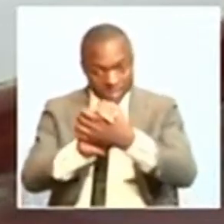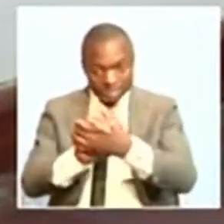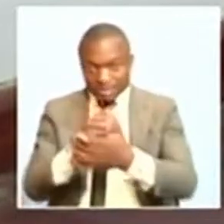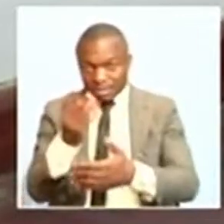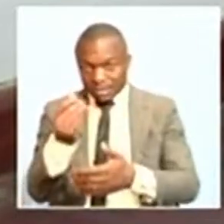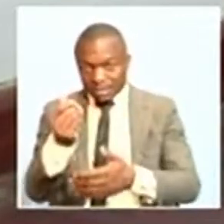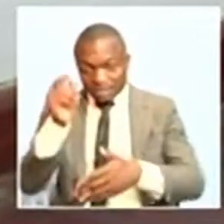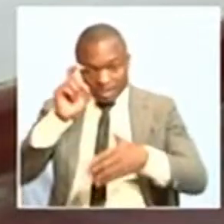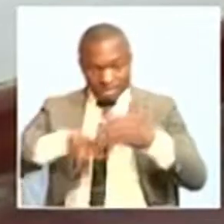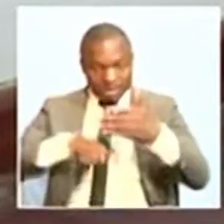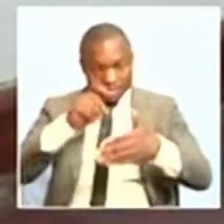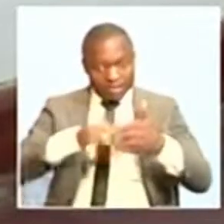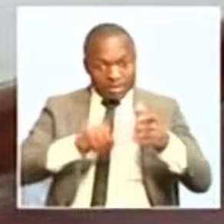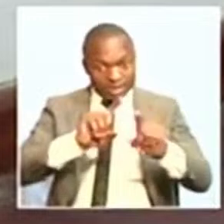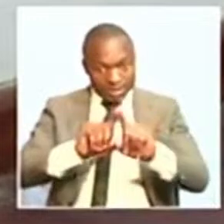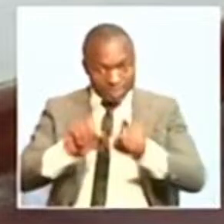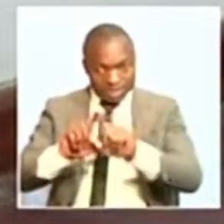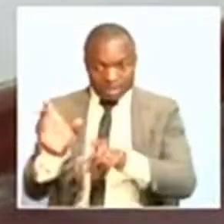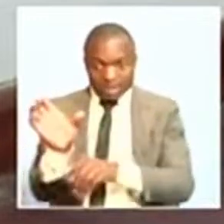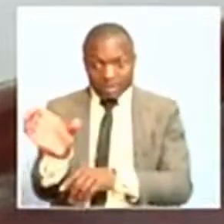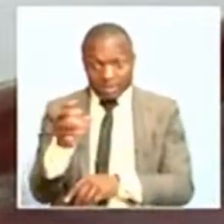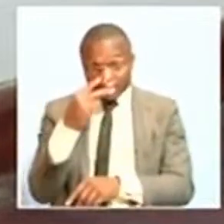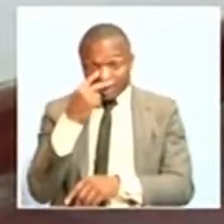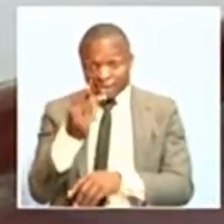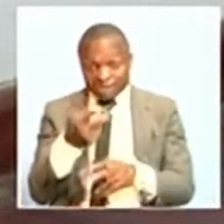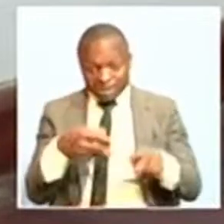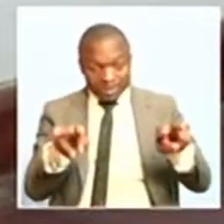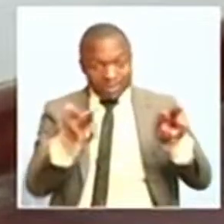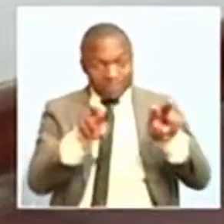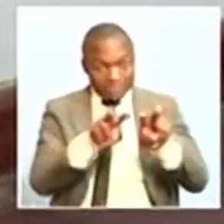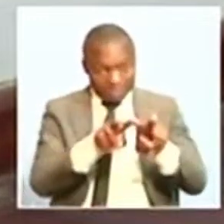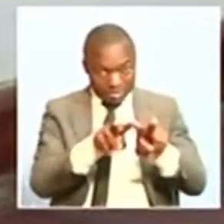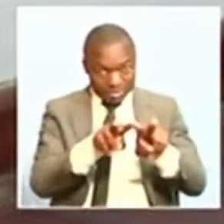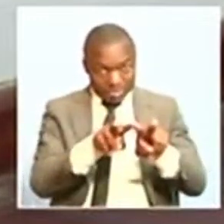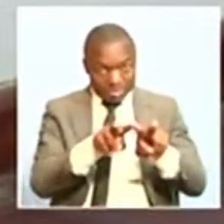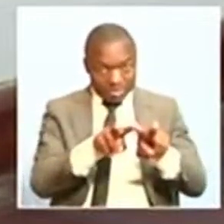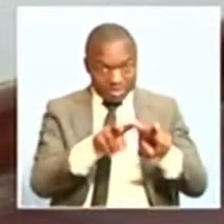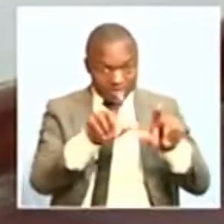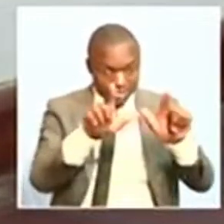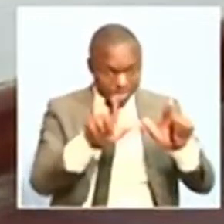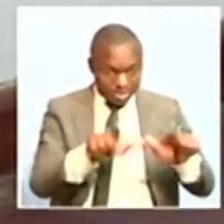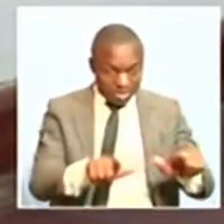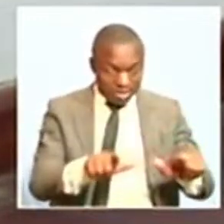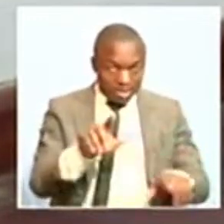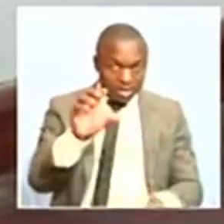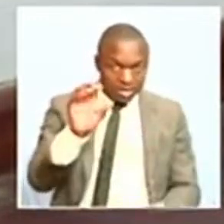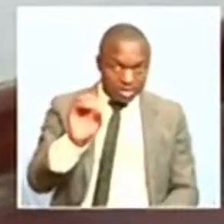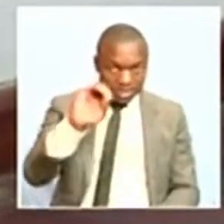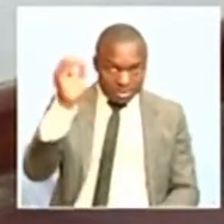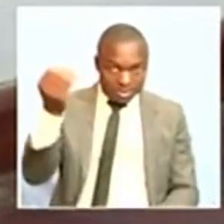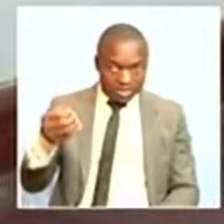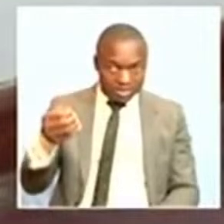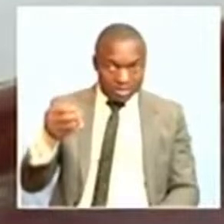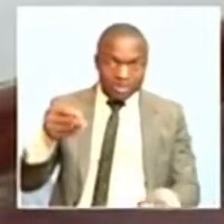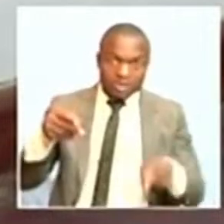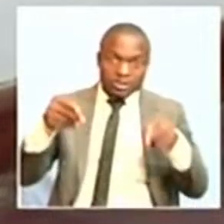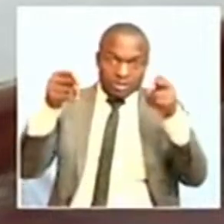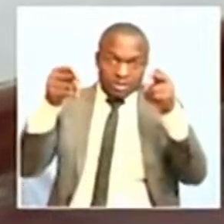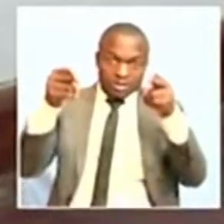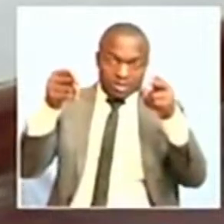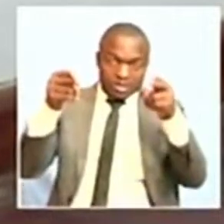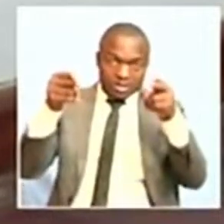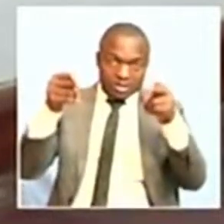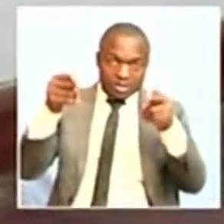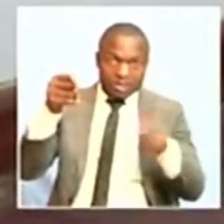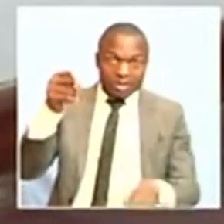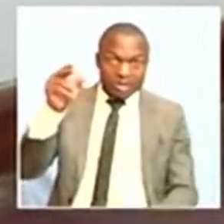rates across different sectors. So you see that they vary from as low as 0% to as high as